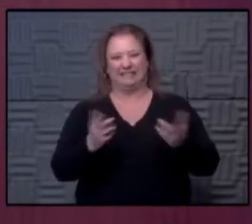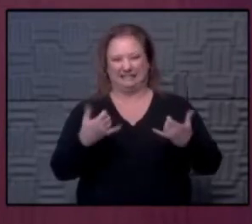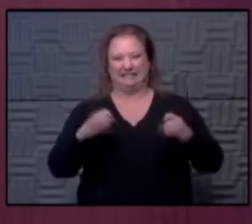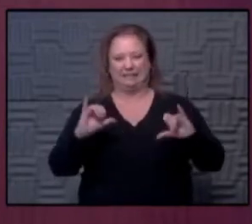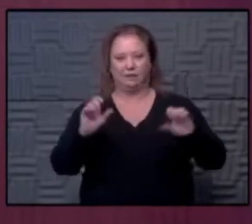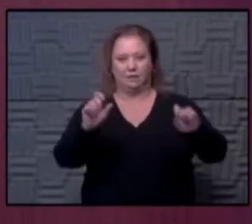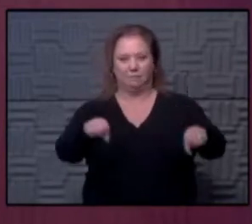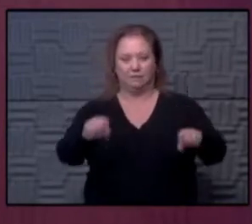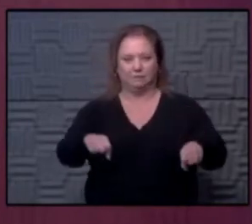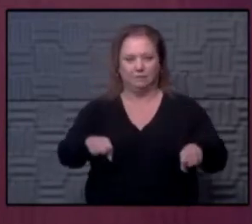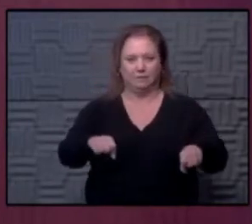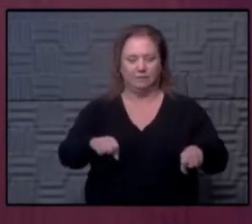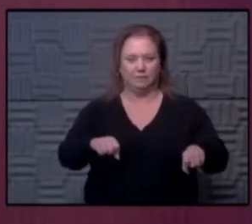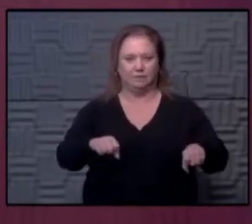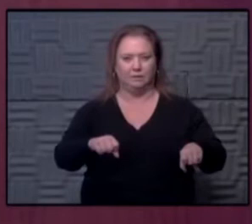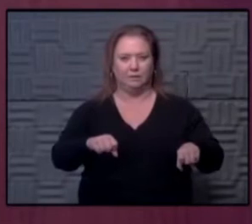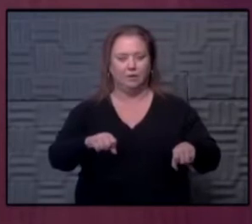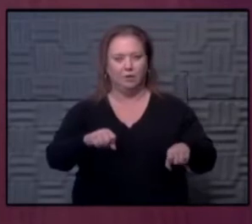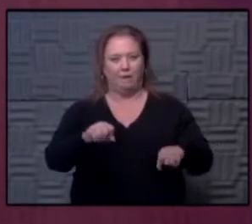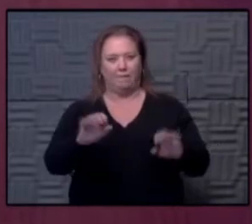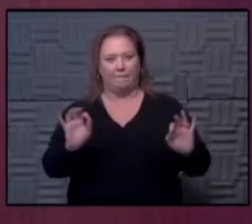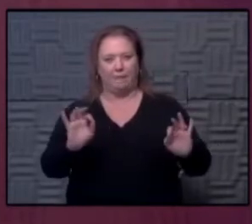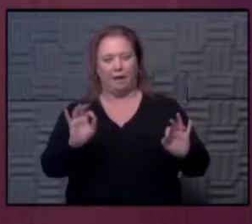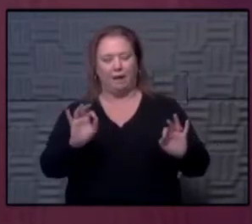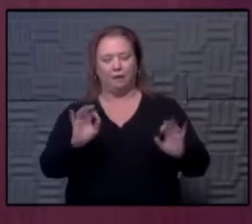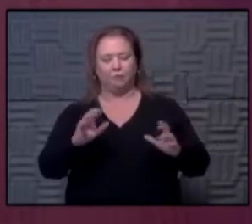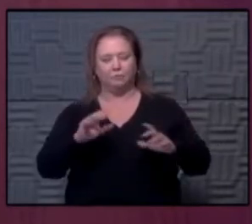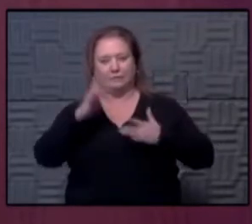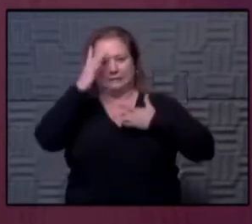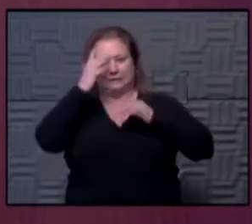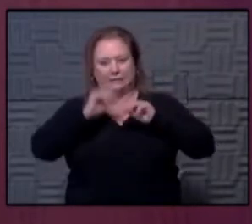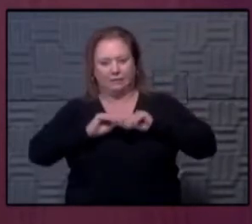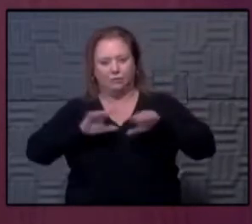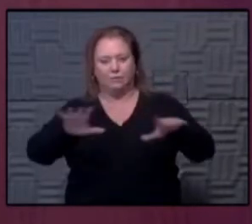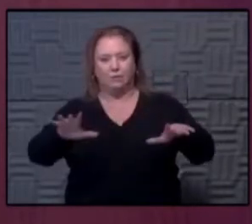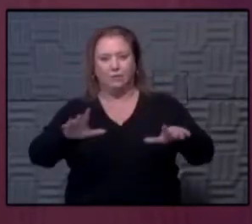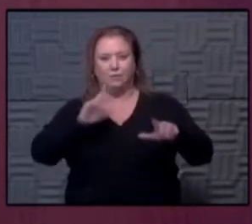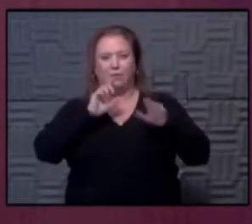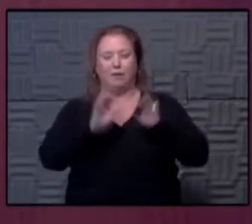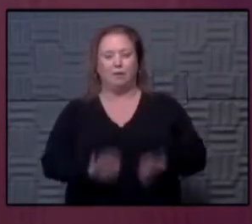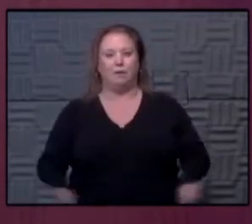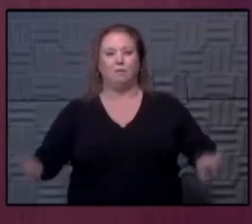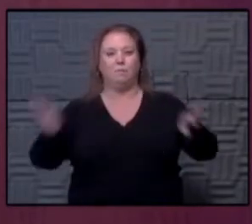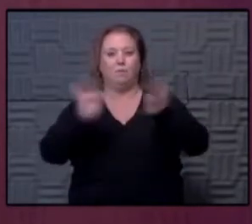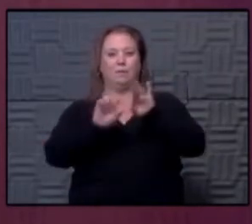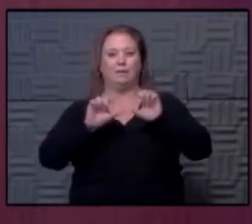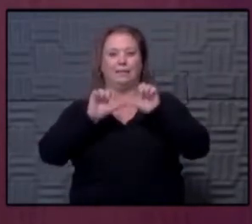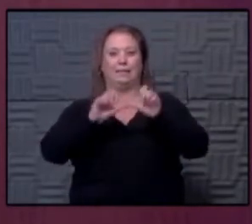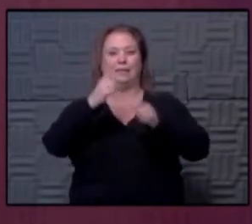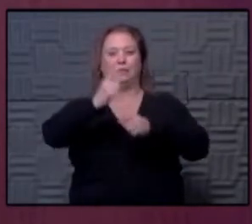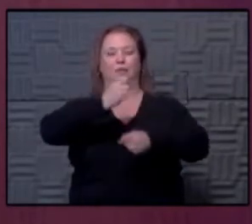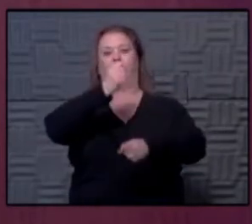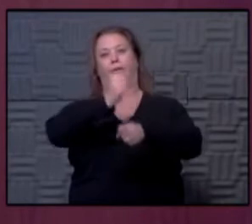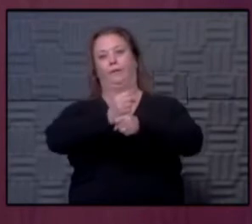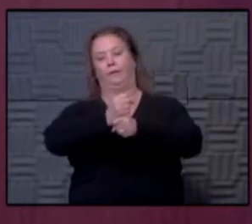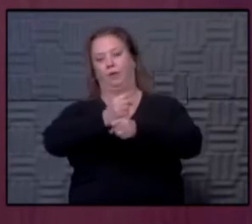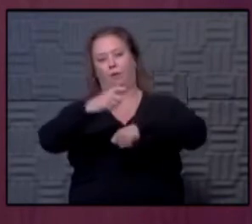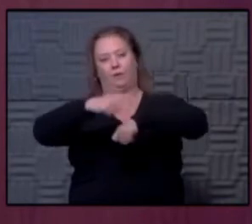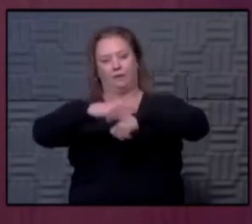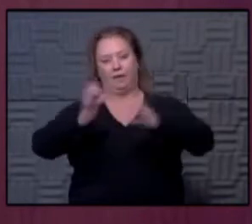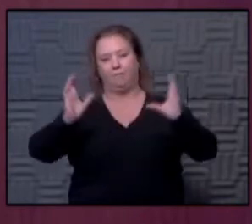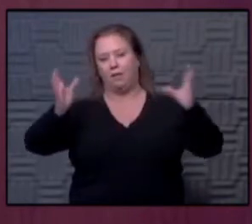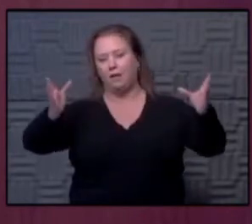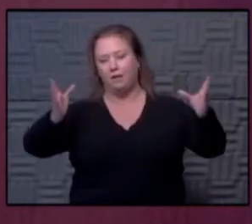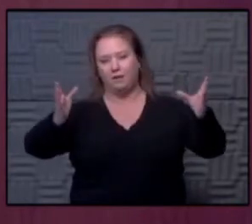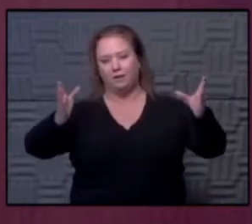still some possibility you could have a mild form of the disease and transmit it. So it's going to be crucial over the next year or whatever time frame that